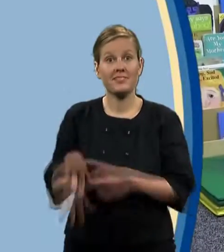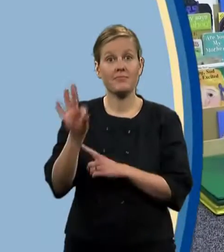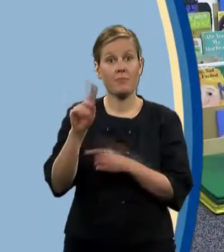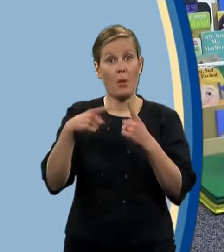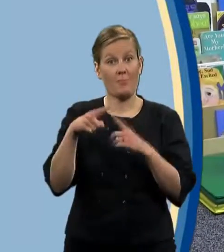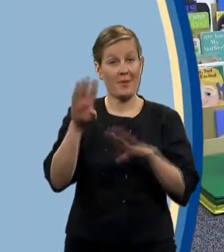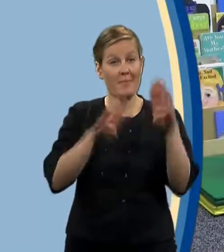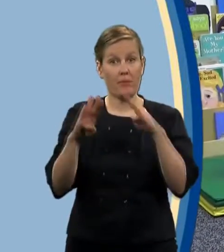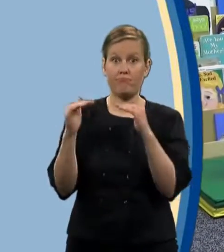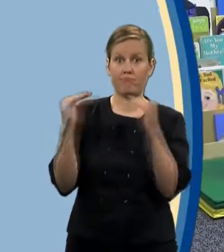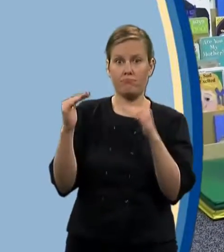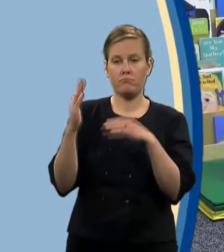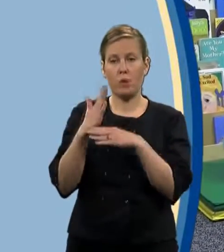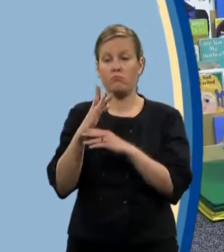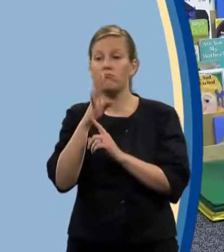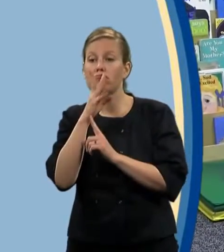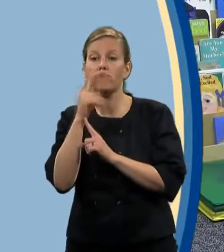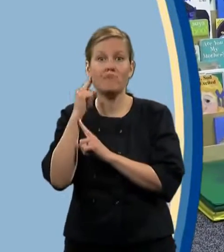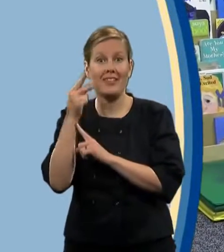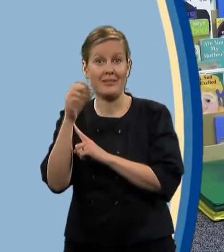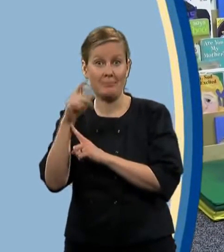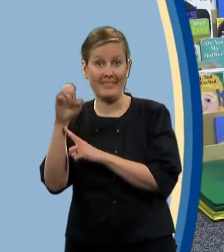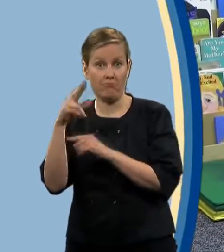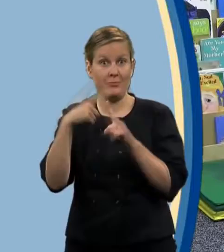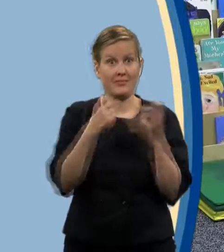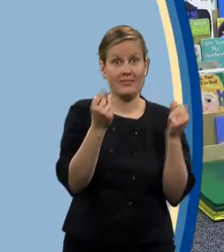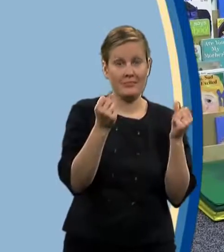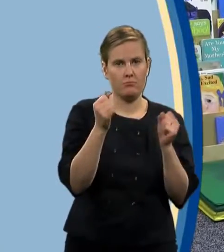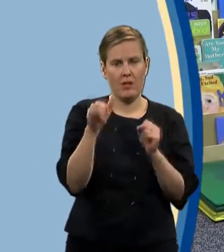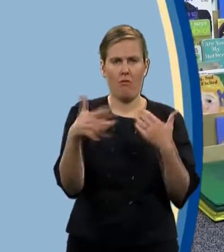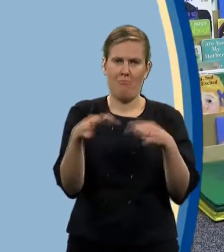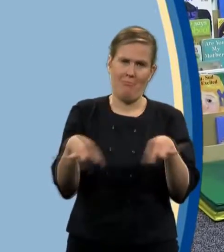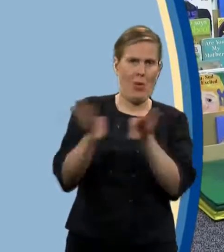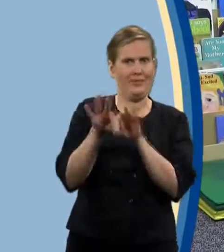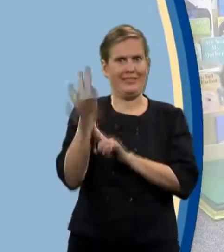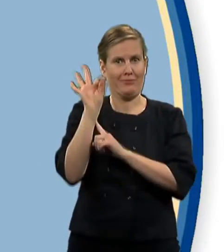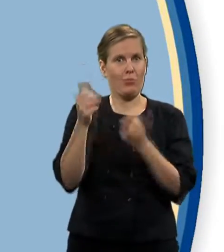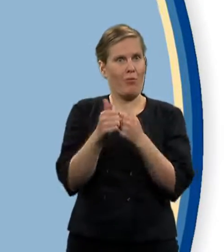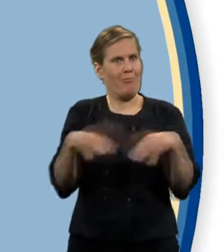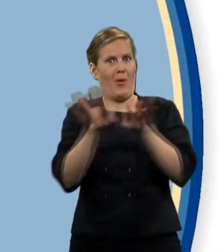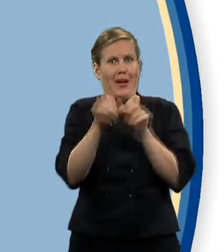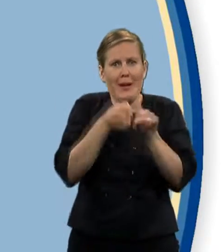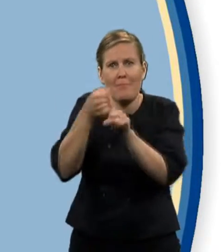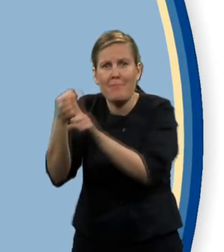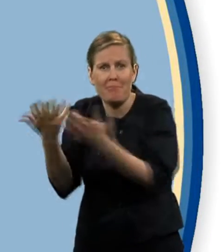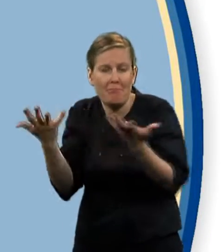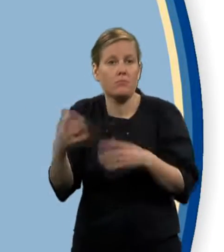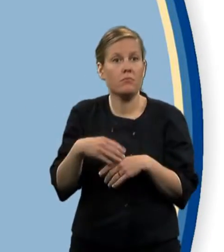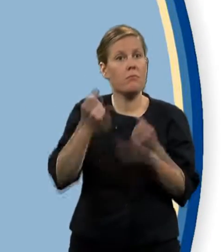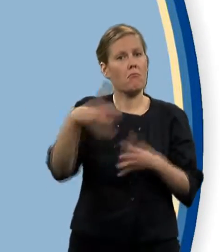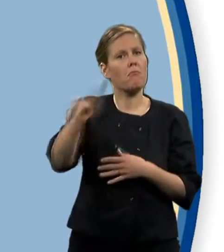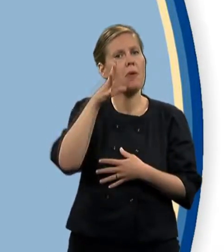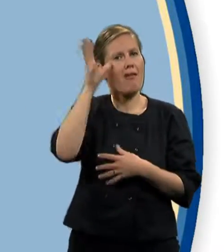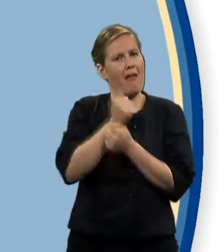The discovery of the biological equivalence of speech and sign has important and far-reaching implications. Most loving parents would